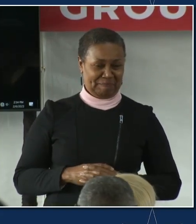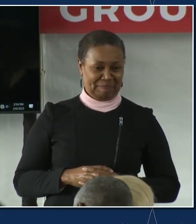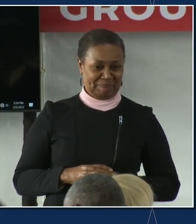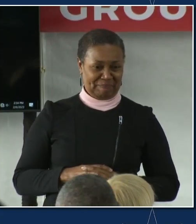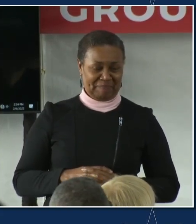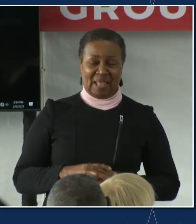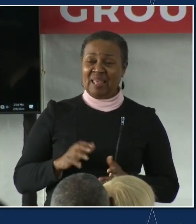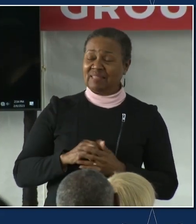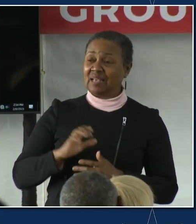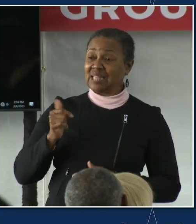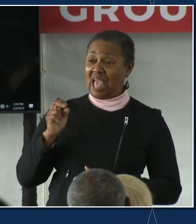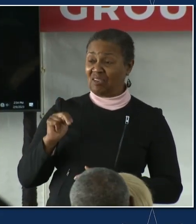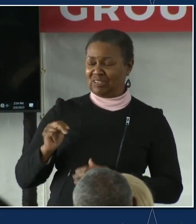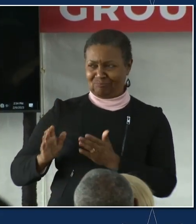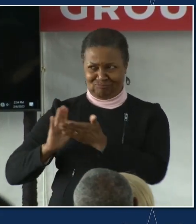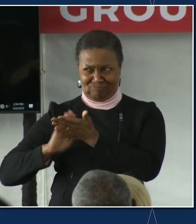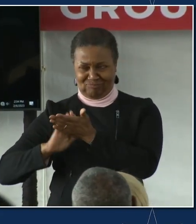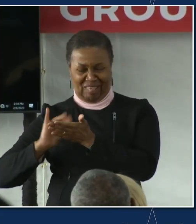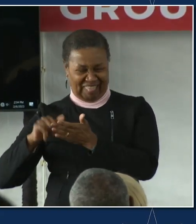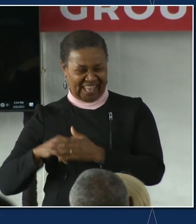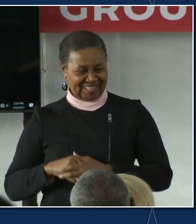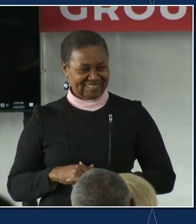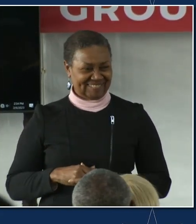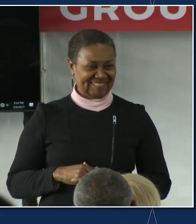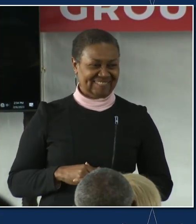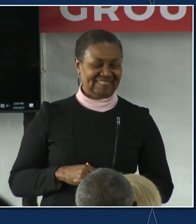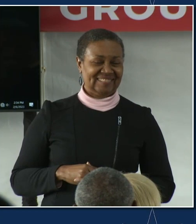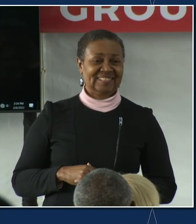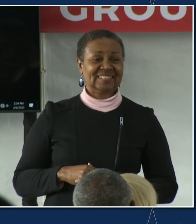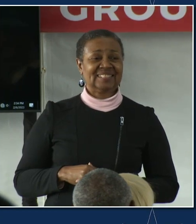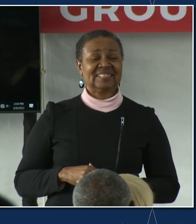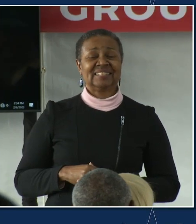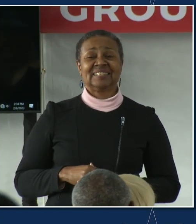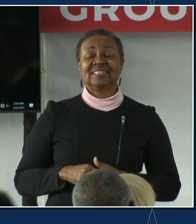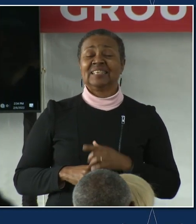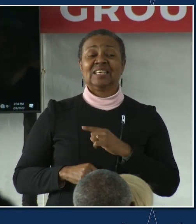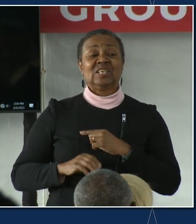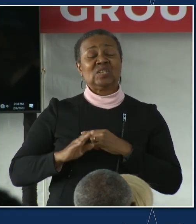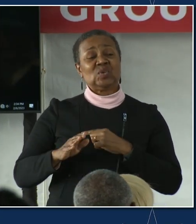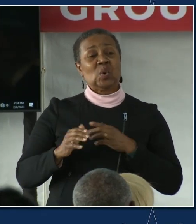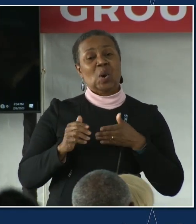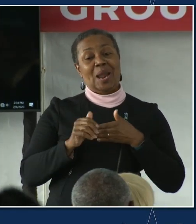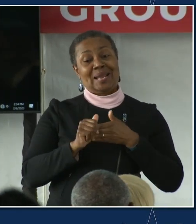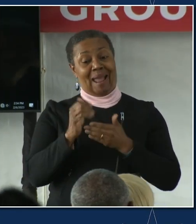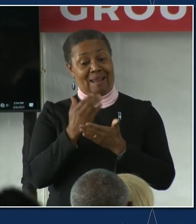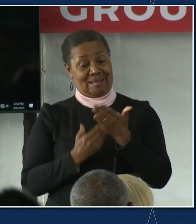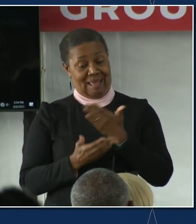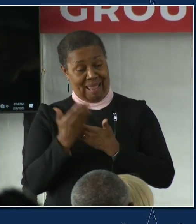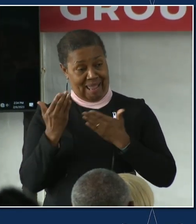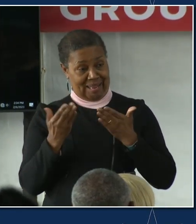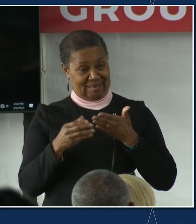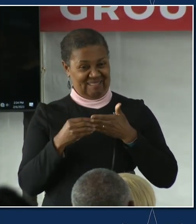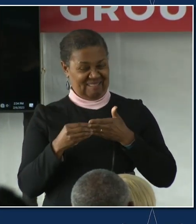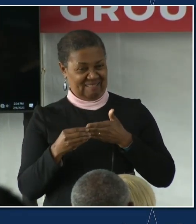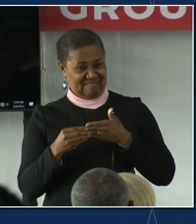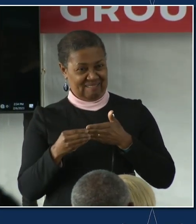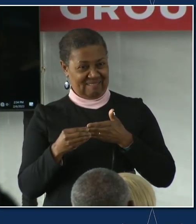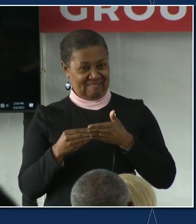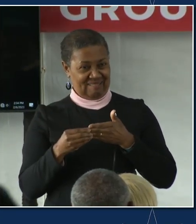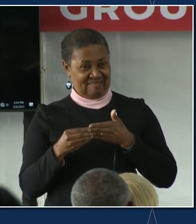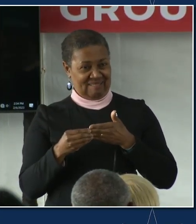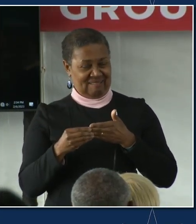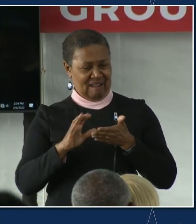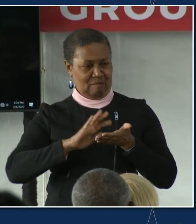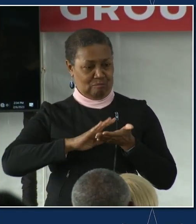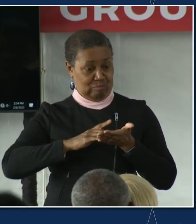That's Alvin leading the charge on that. Your guiding hand and fingerprints are all